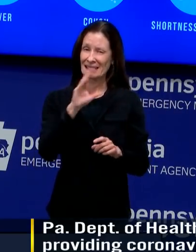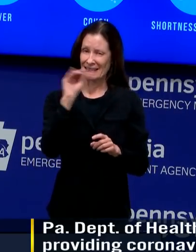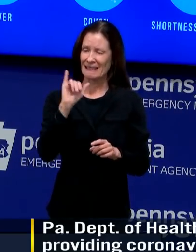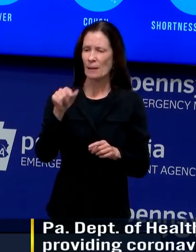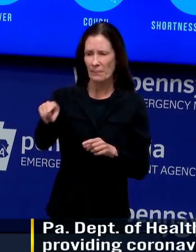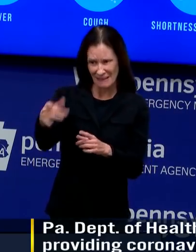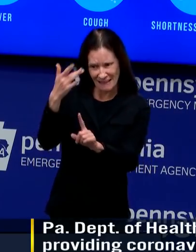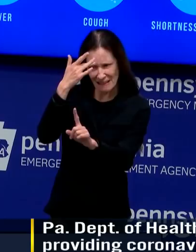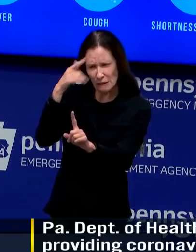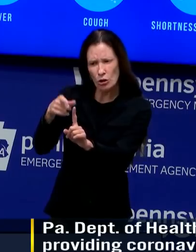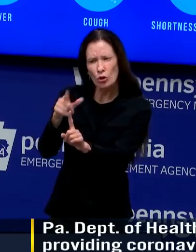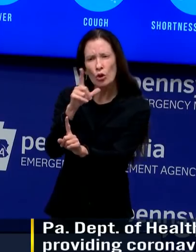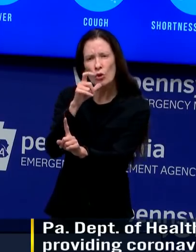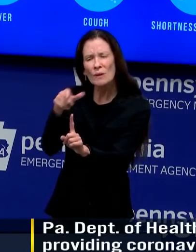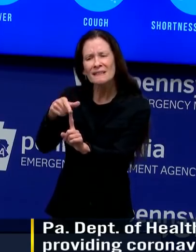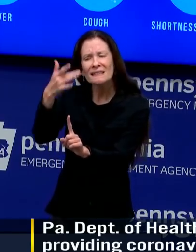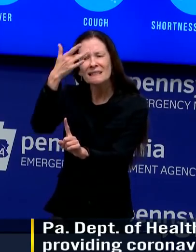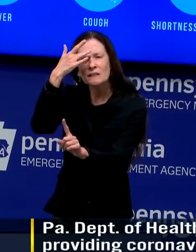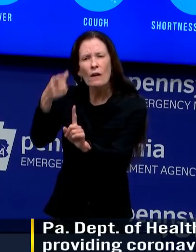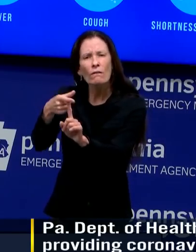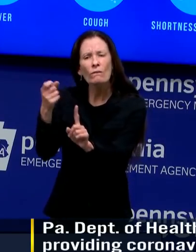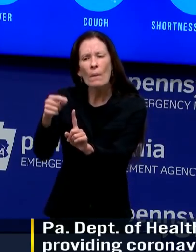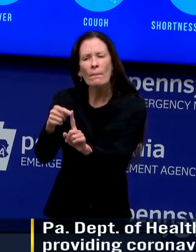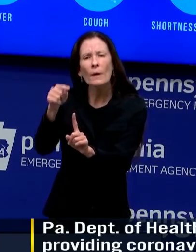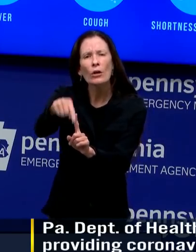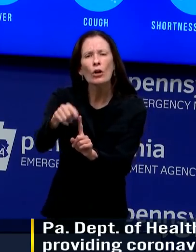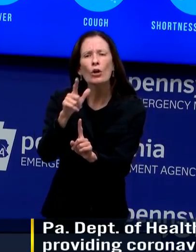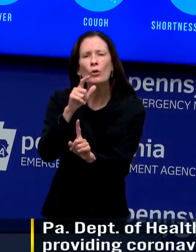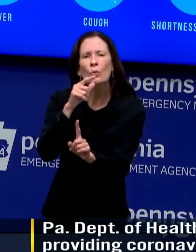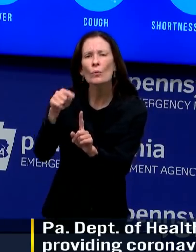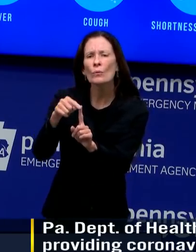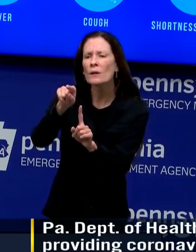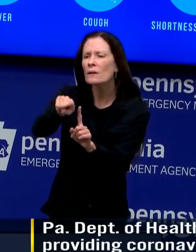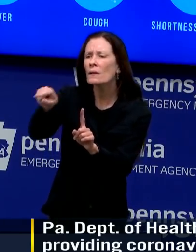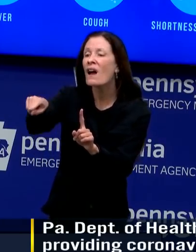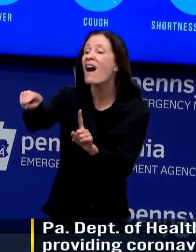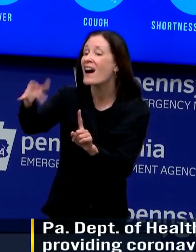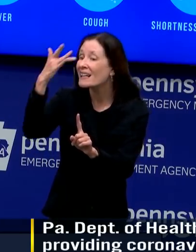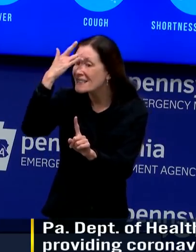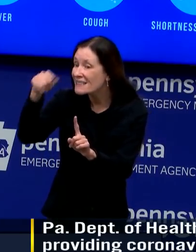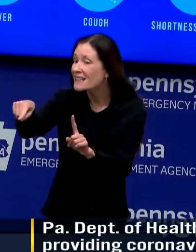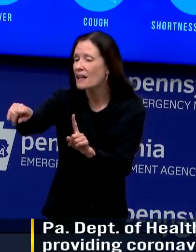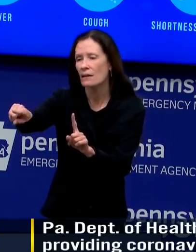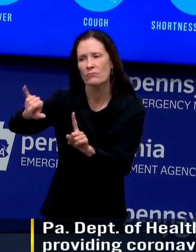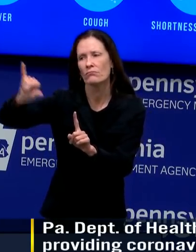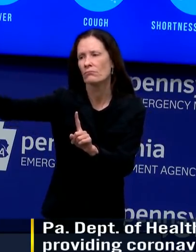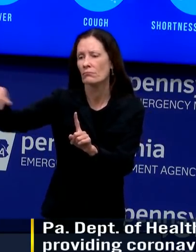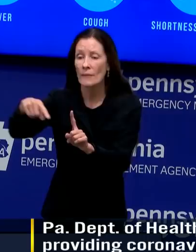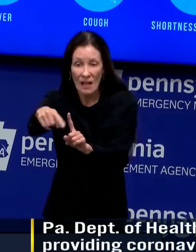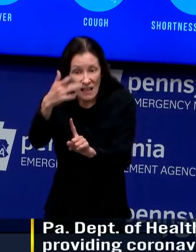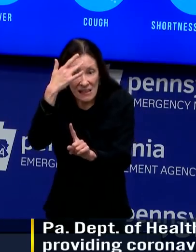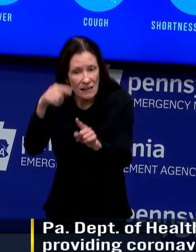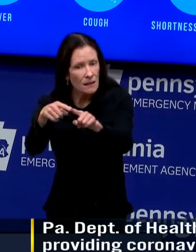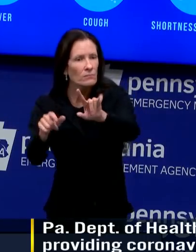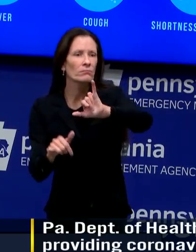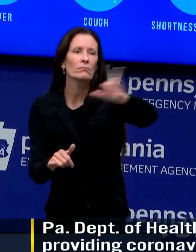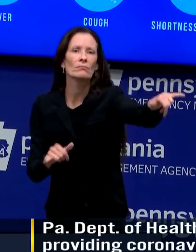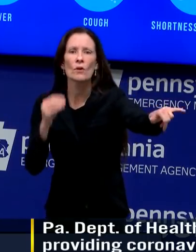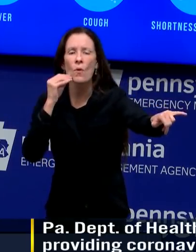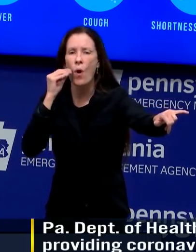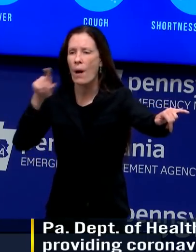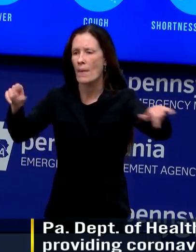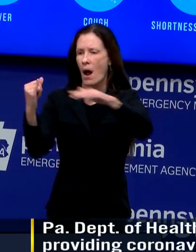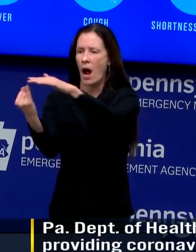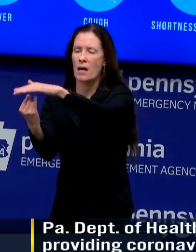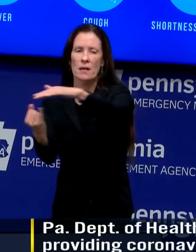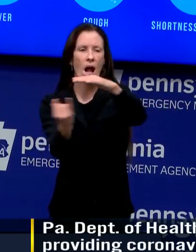contacts, and then have them in quarantine and try to prevent any type of outbreak. From Spotlight PA, on April 2nd, the